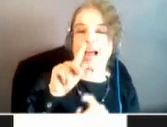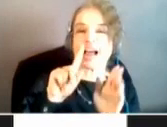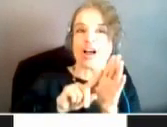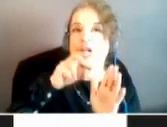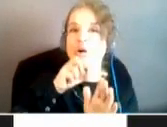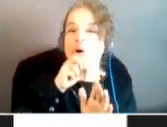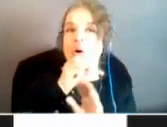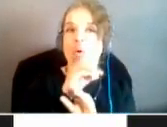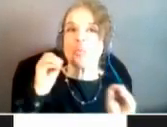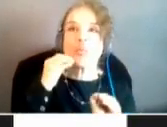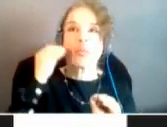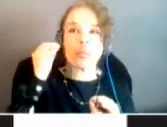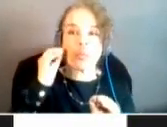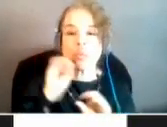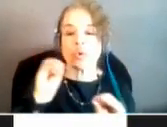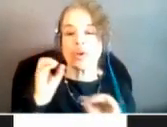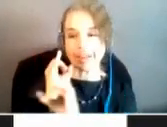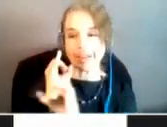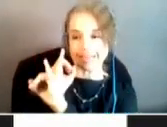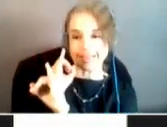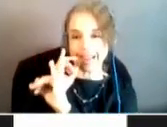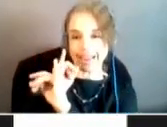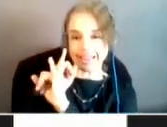for homelessness,